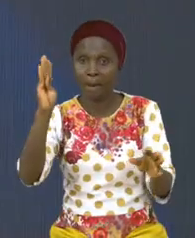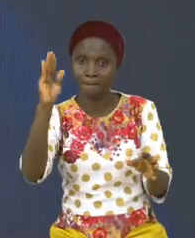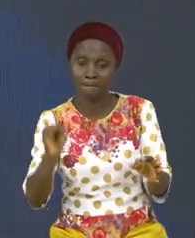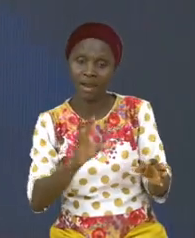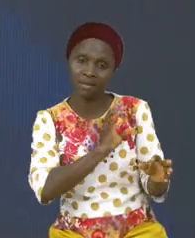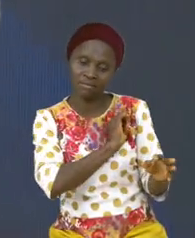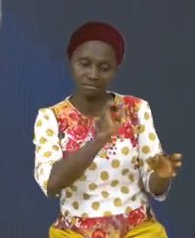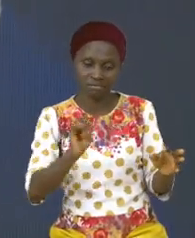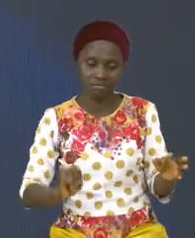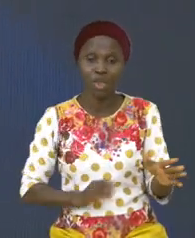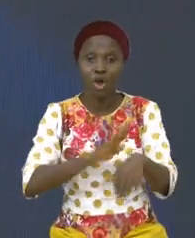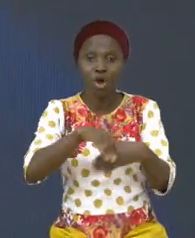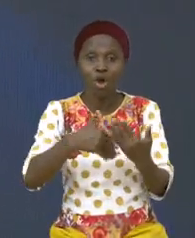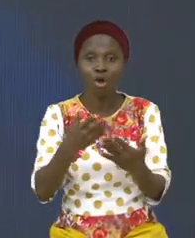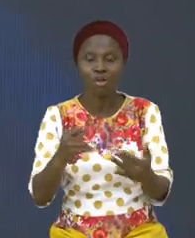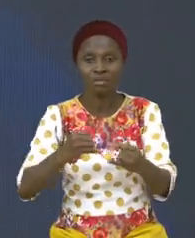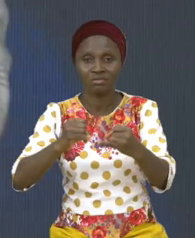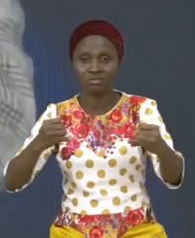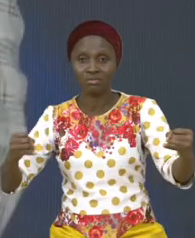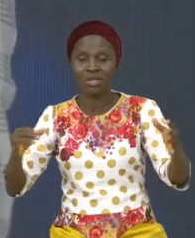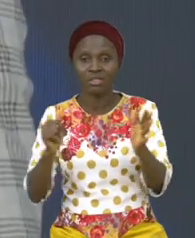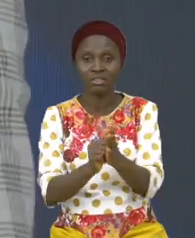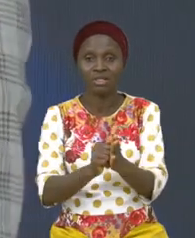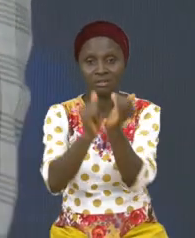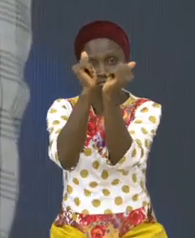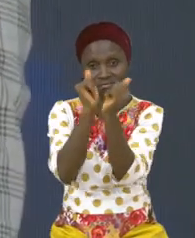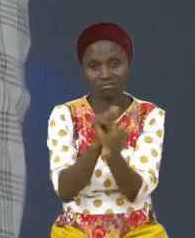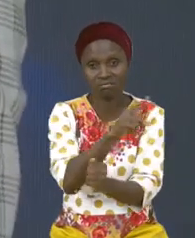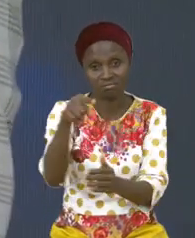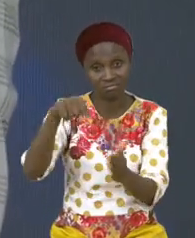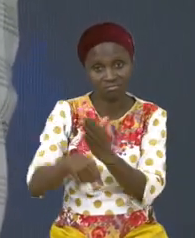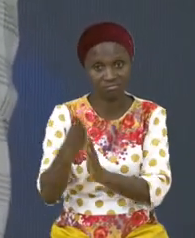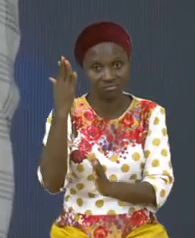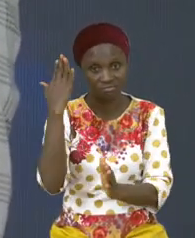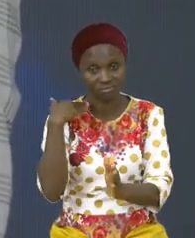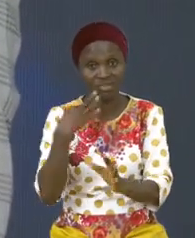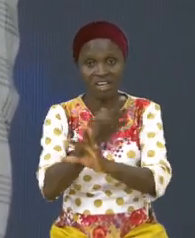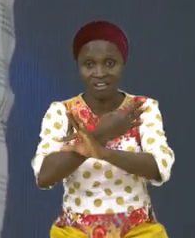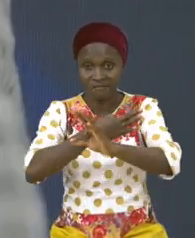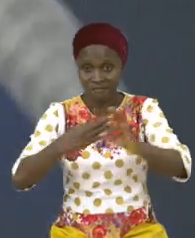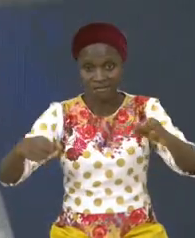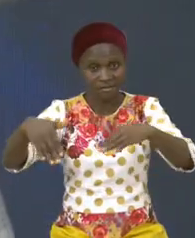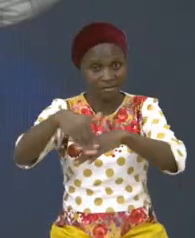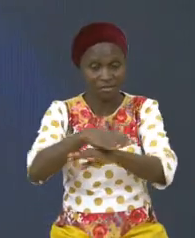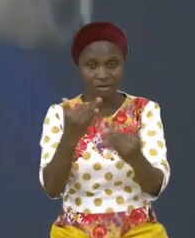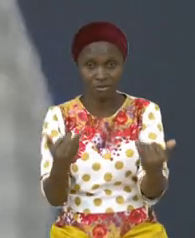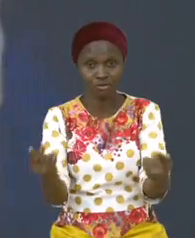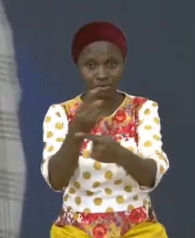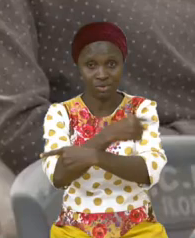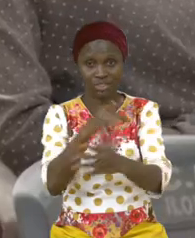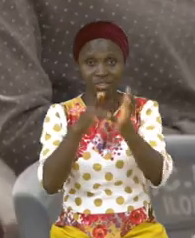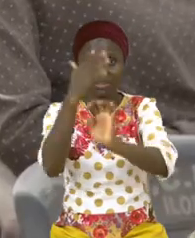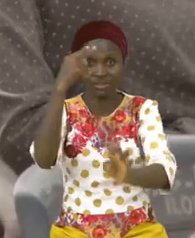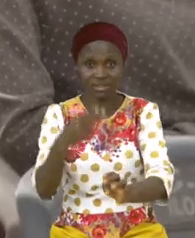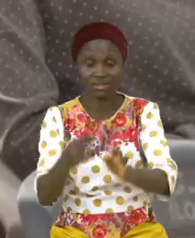that bind you, all the cords that tie you down, emancipation today in